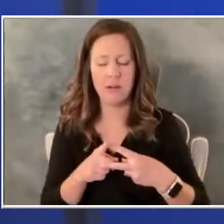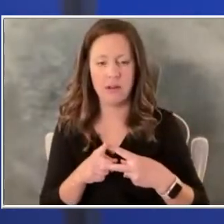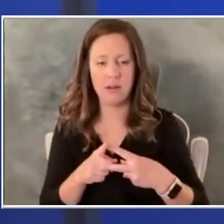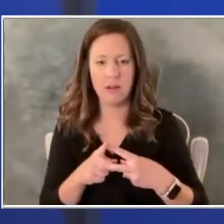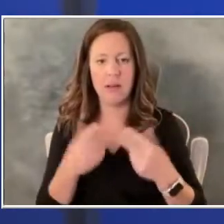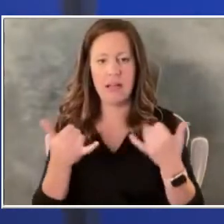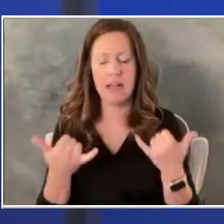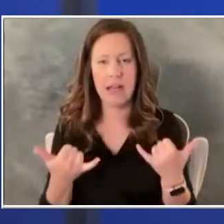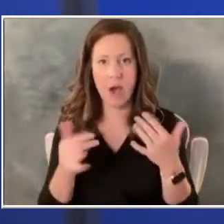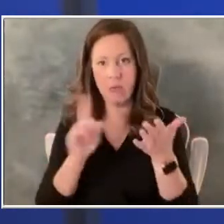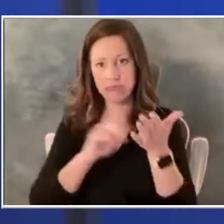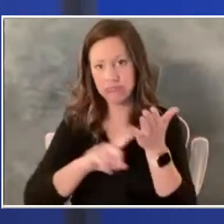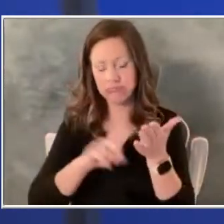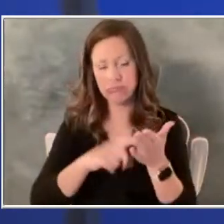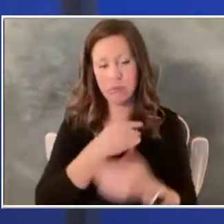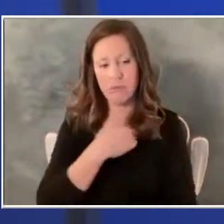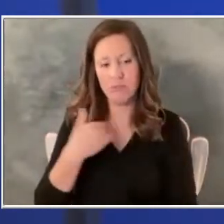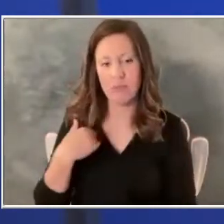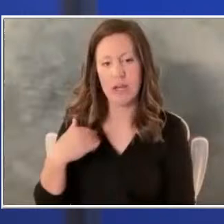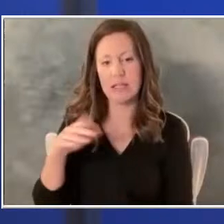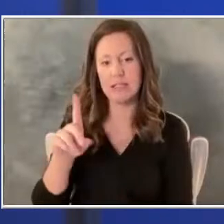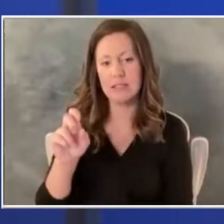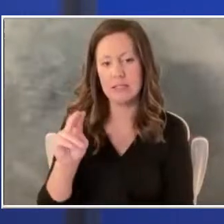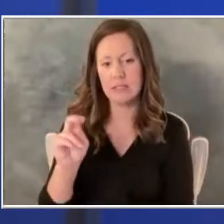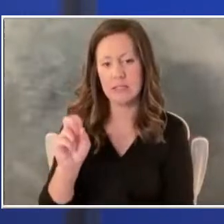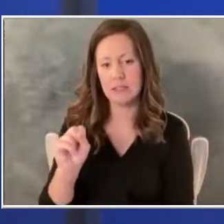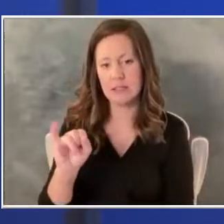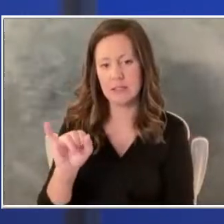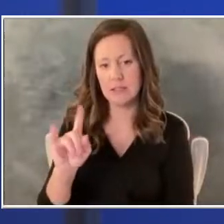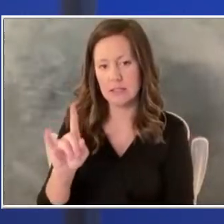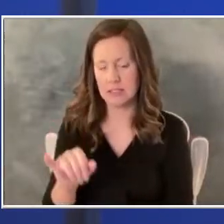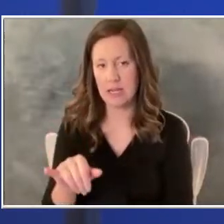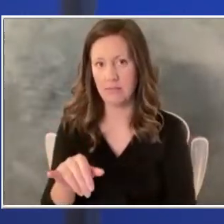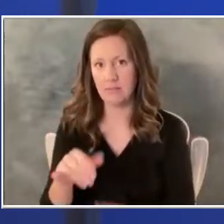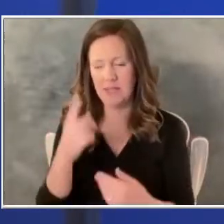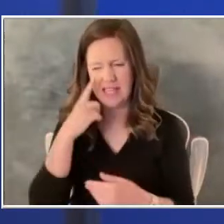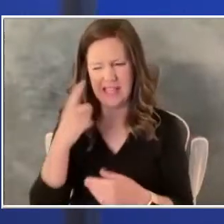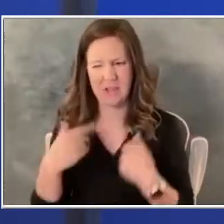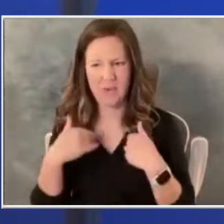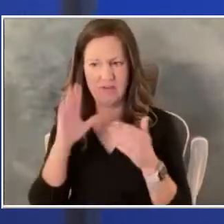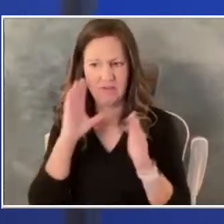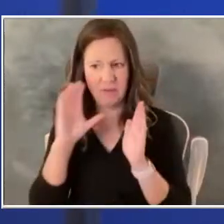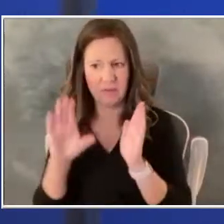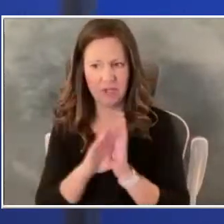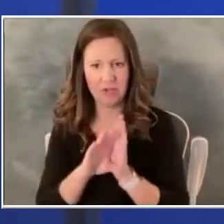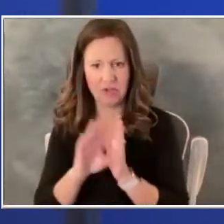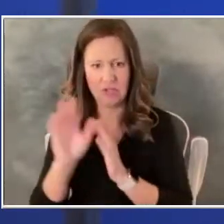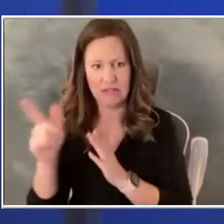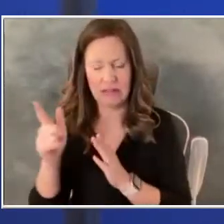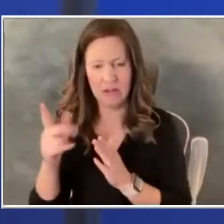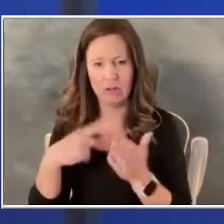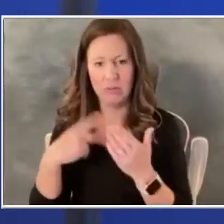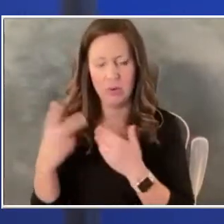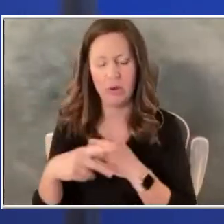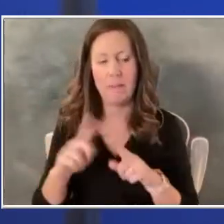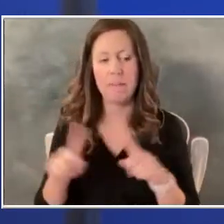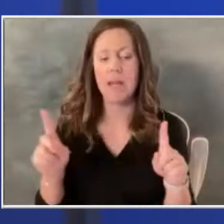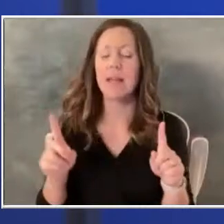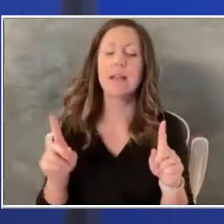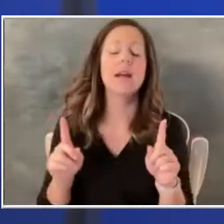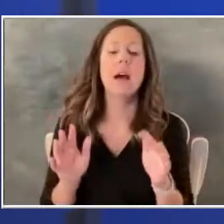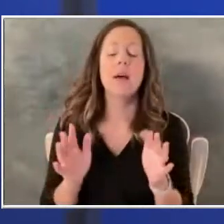density, and I think you have a picture of what is dense breasts later on perhaps in the show. And for